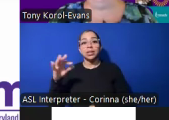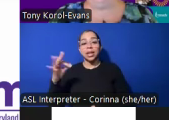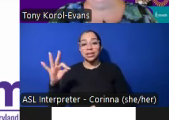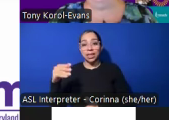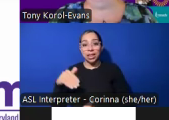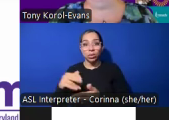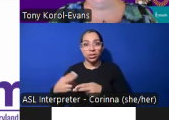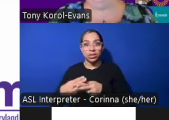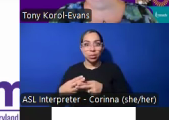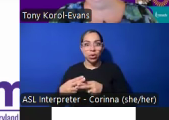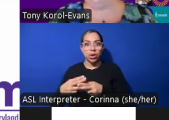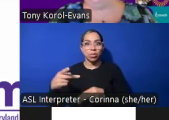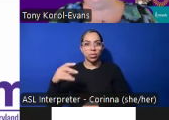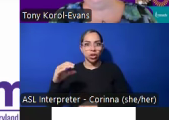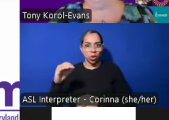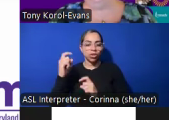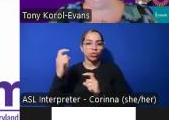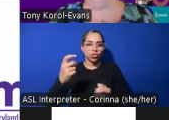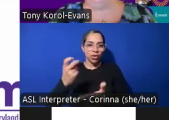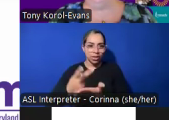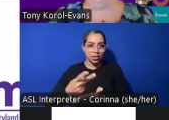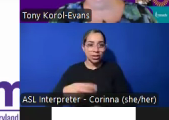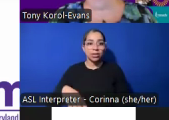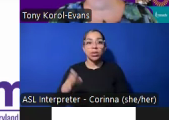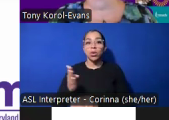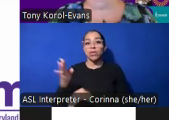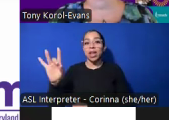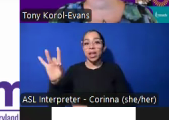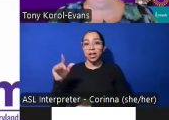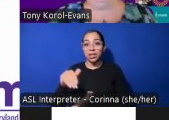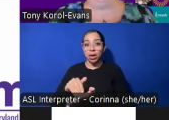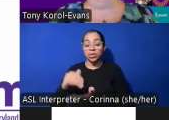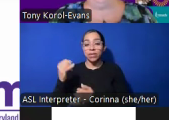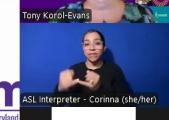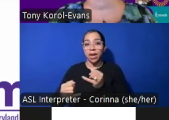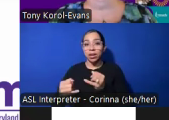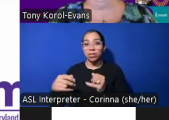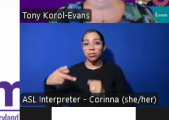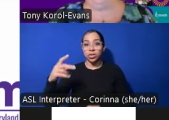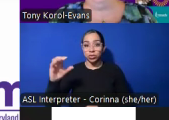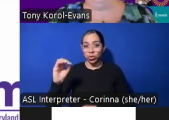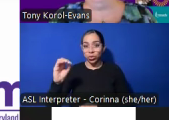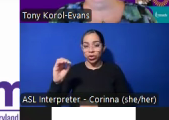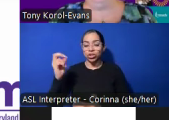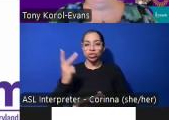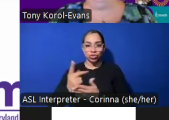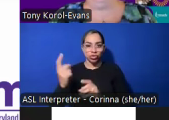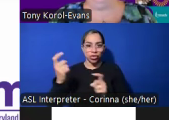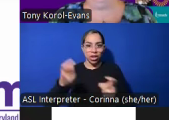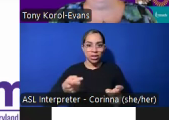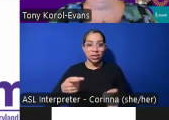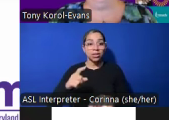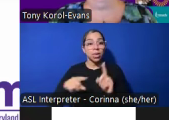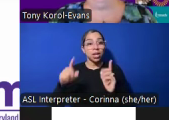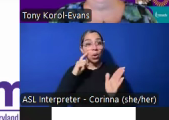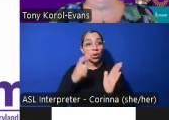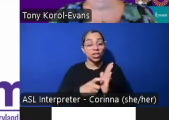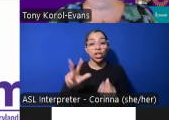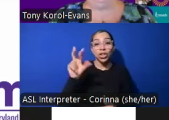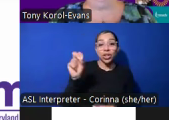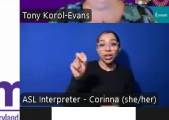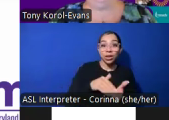over 8,000 final protective orders granted. But you'll notice out of 30,000 originally requested,